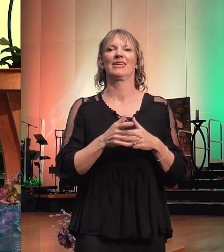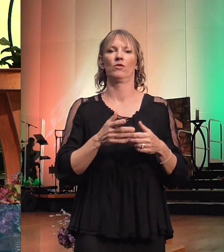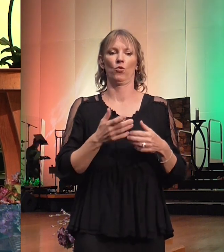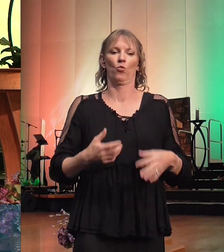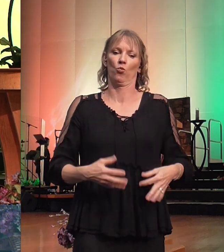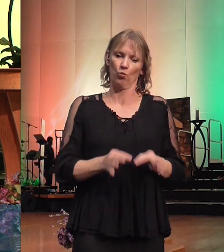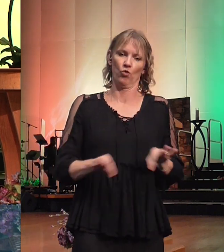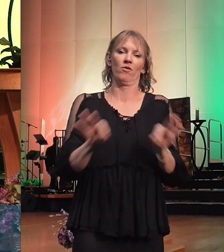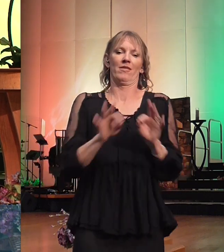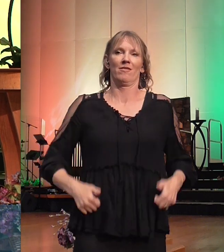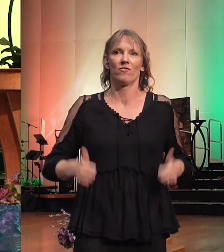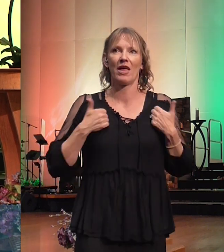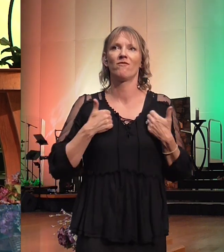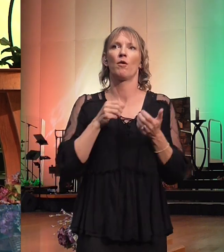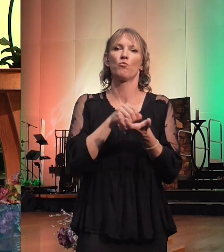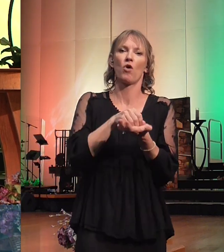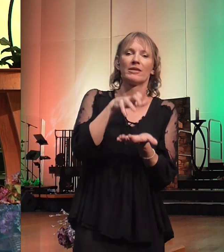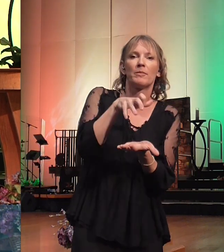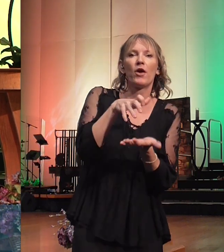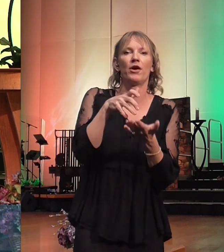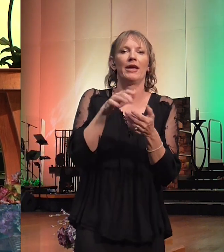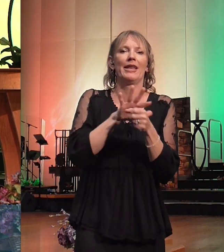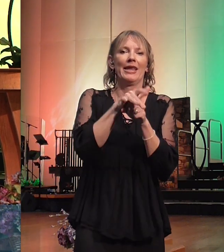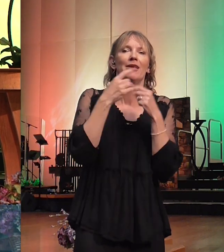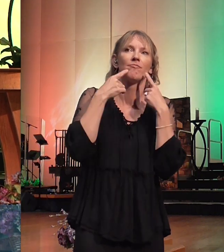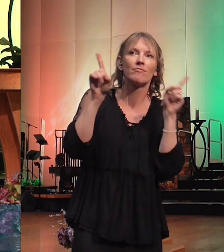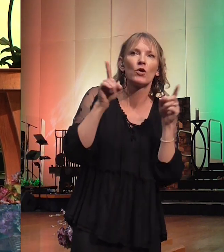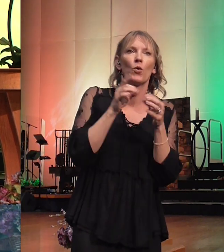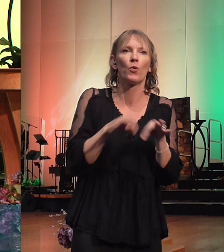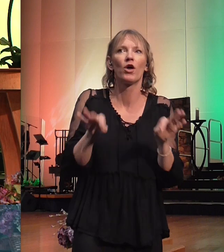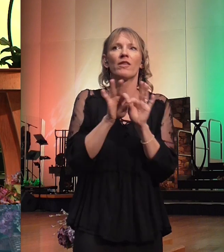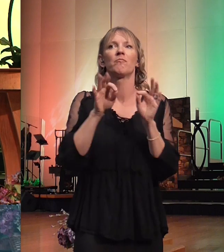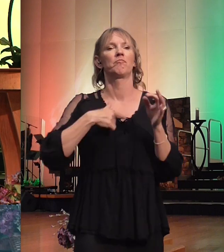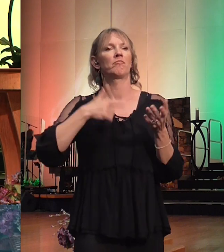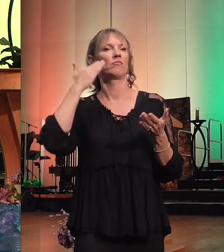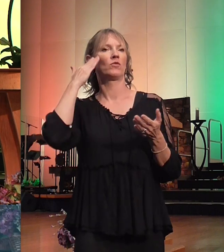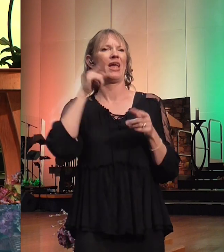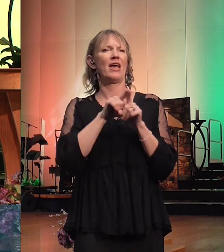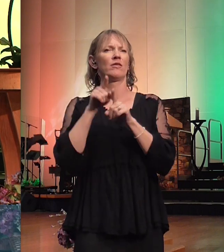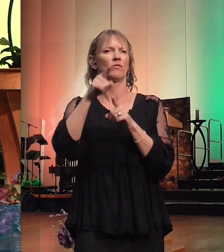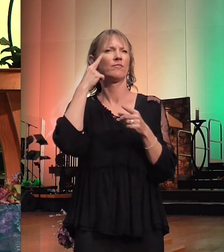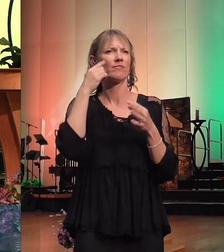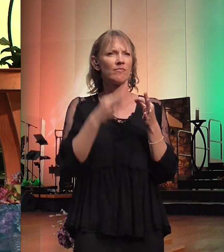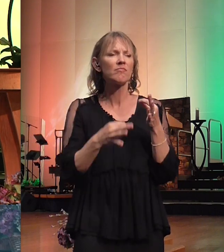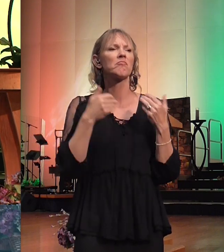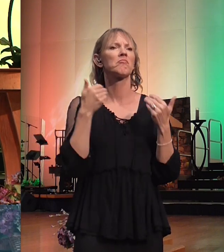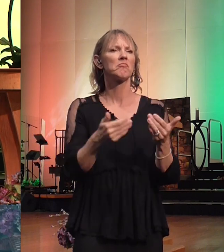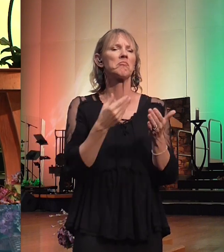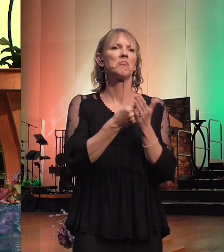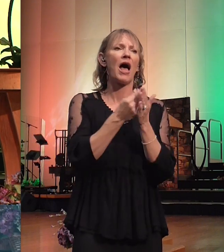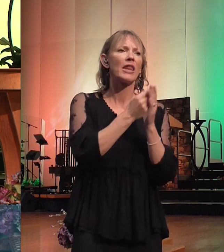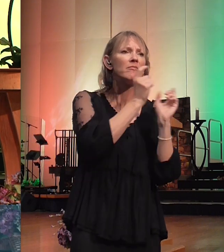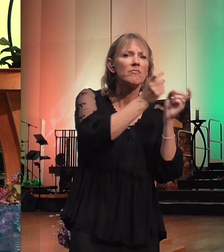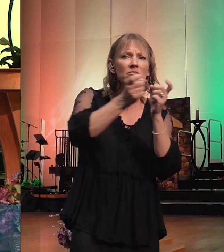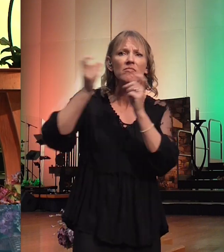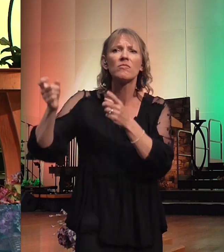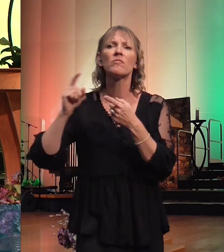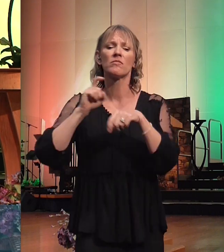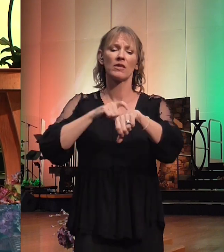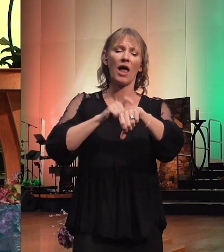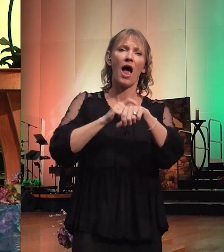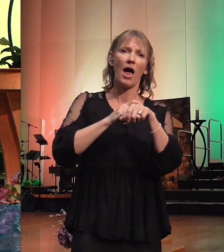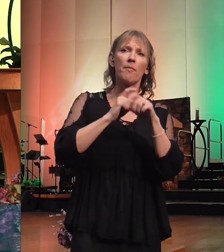life-worthy and prosperity-worthy. And I know that as you choose to give prosperity to Mile High Church in terms of money or time or